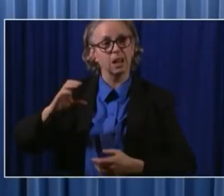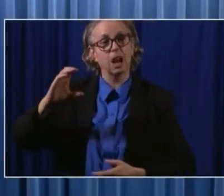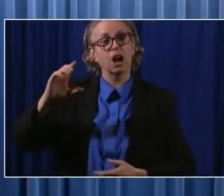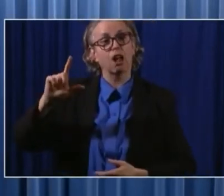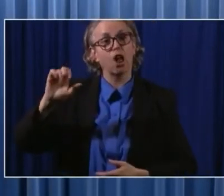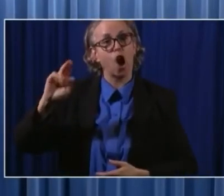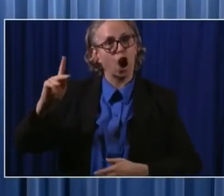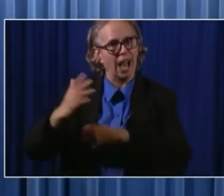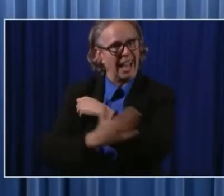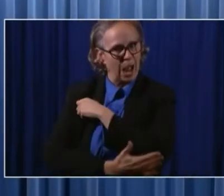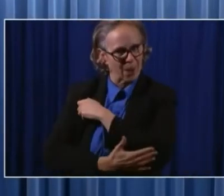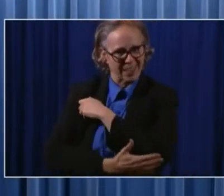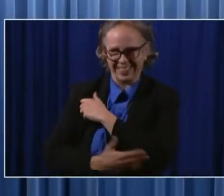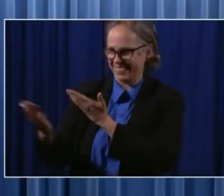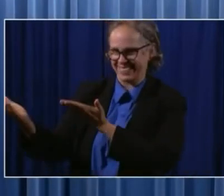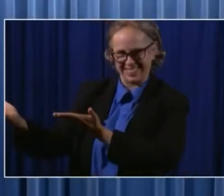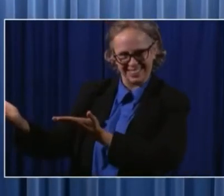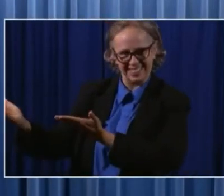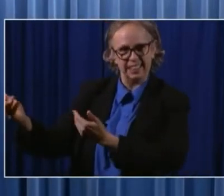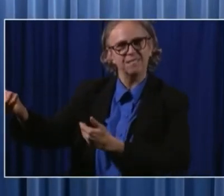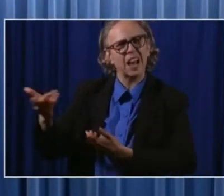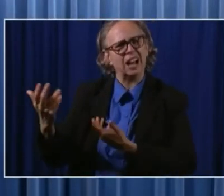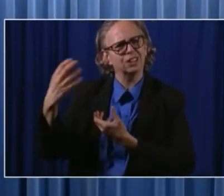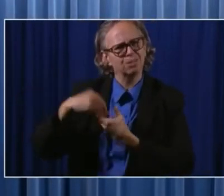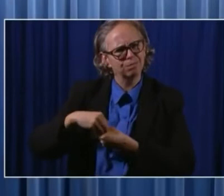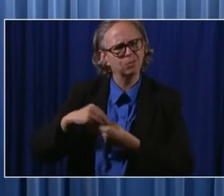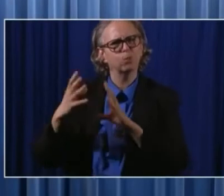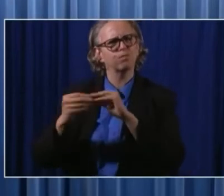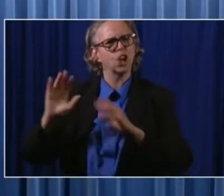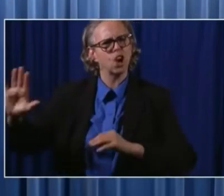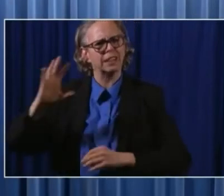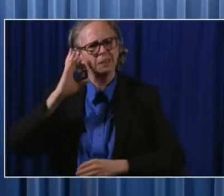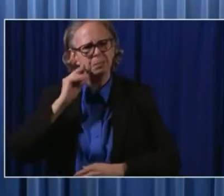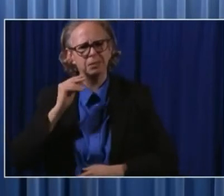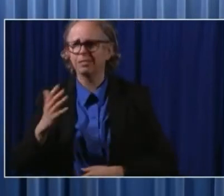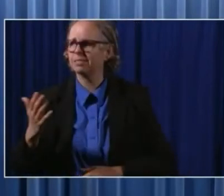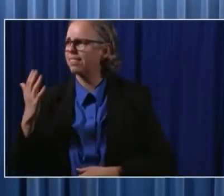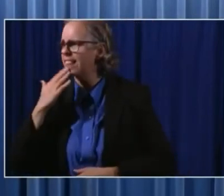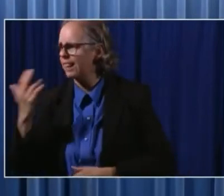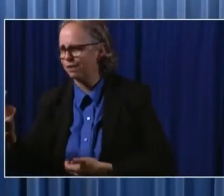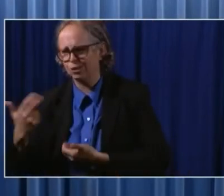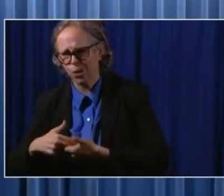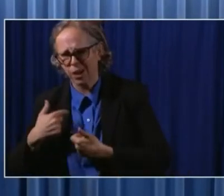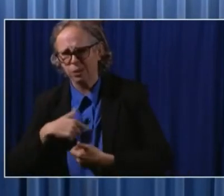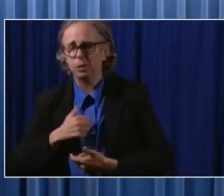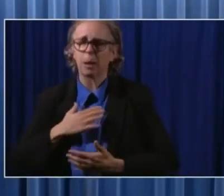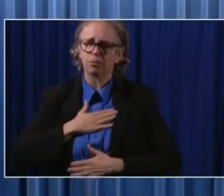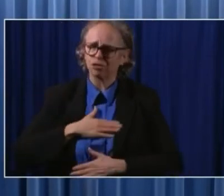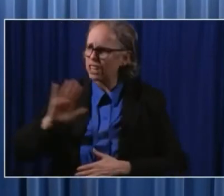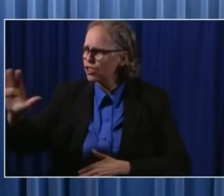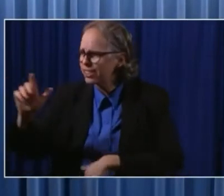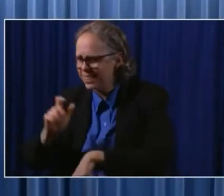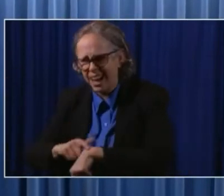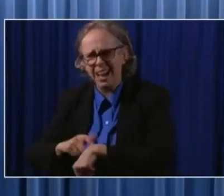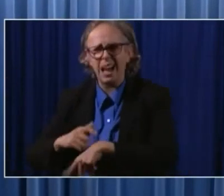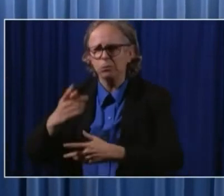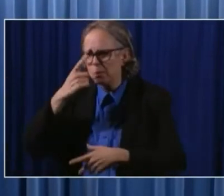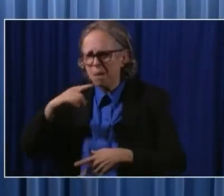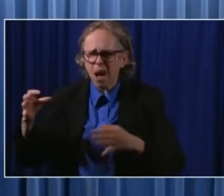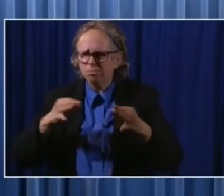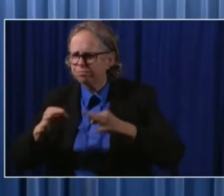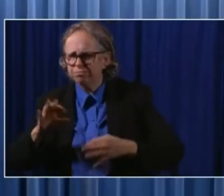to tell her story. Jill, thank you for joining us. We appreciate you doing it, and if you could just tell everybody